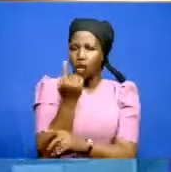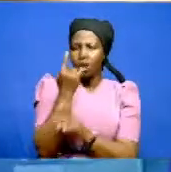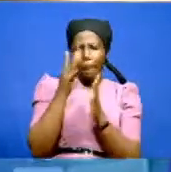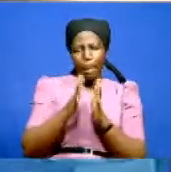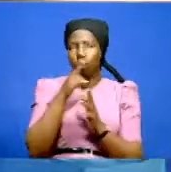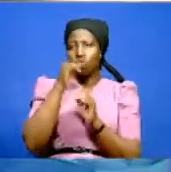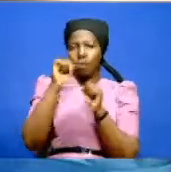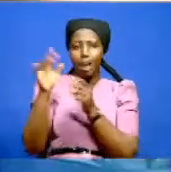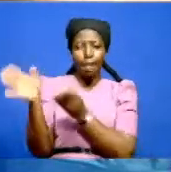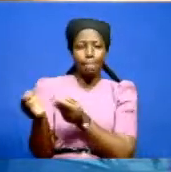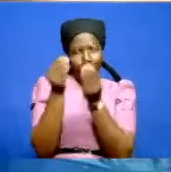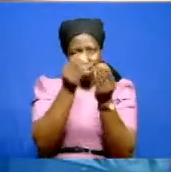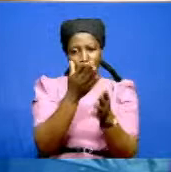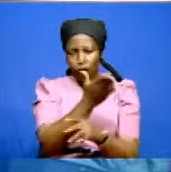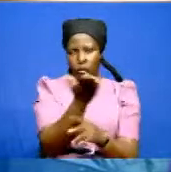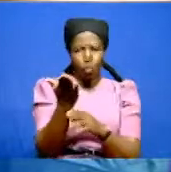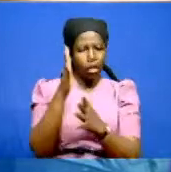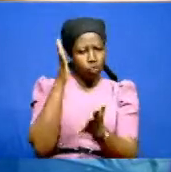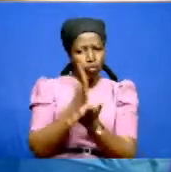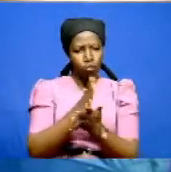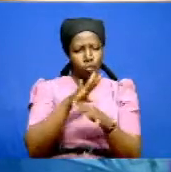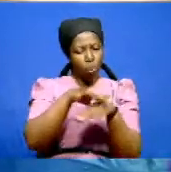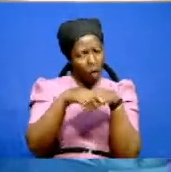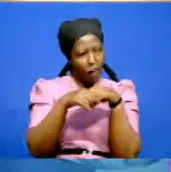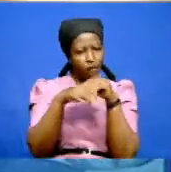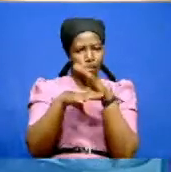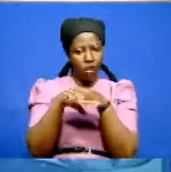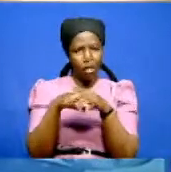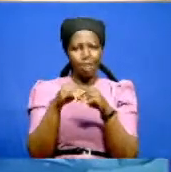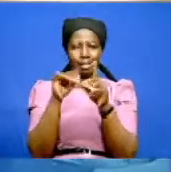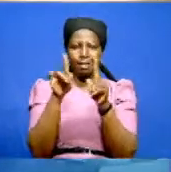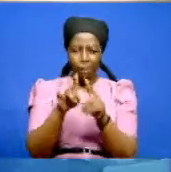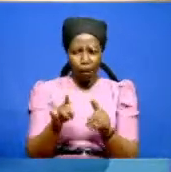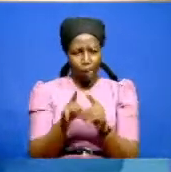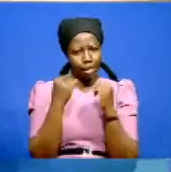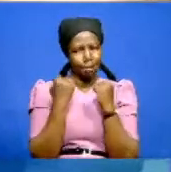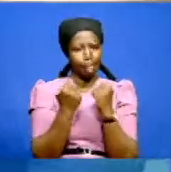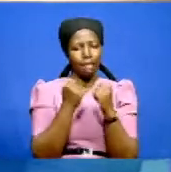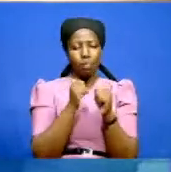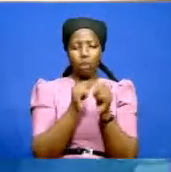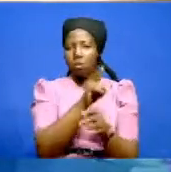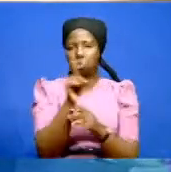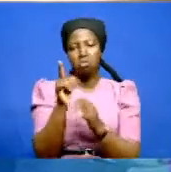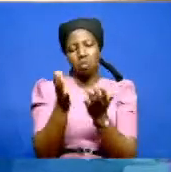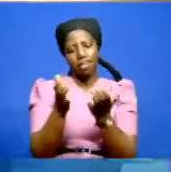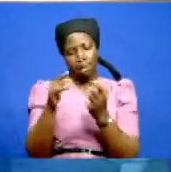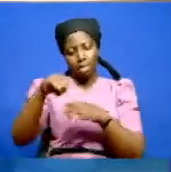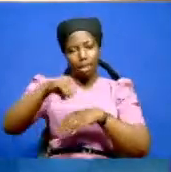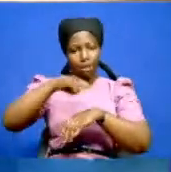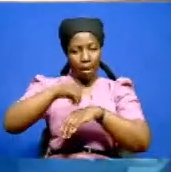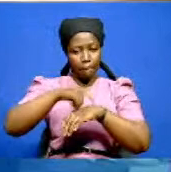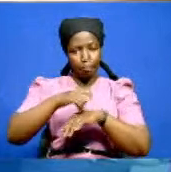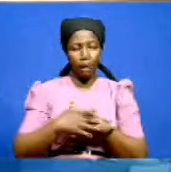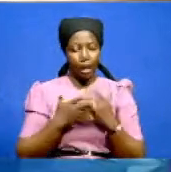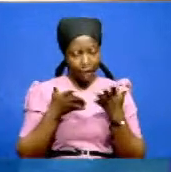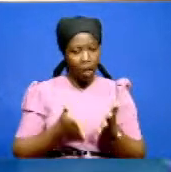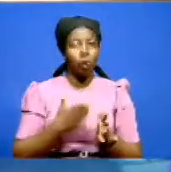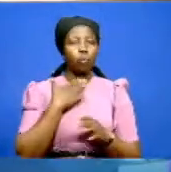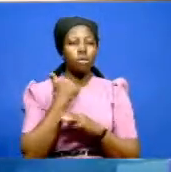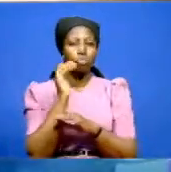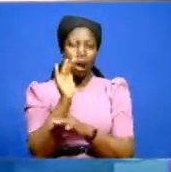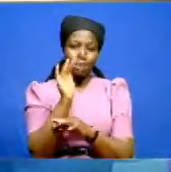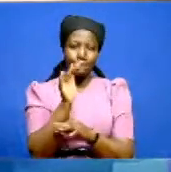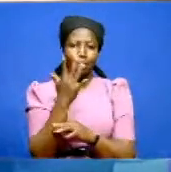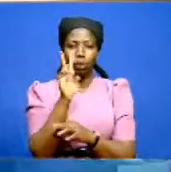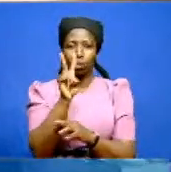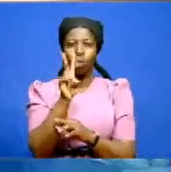the true comfort and courage that you need at this time. I now want to call upon